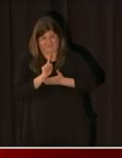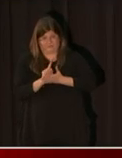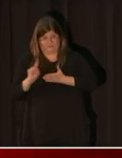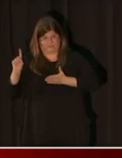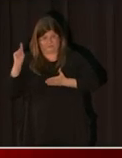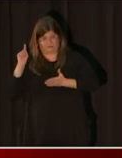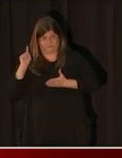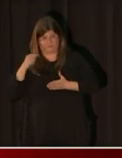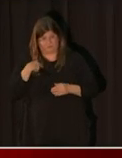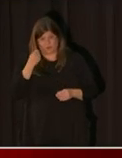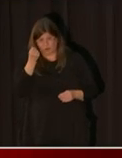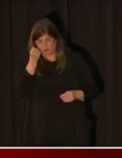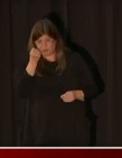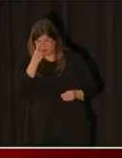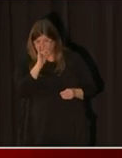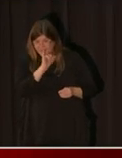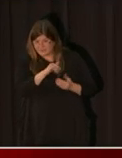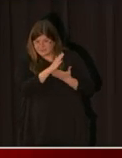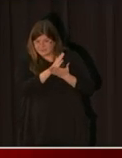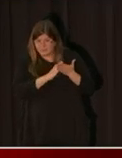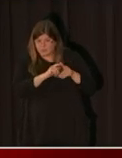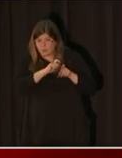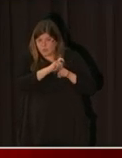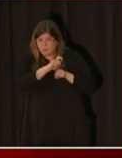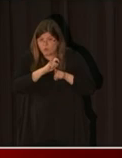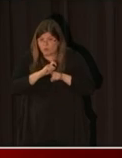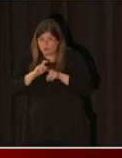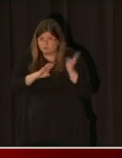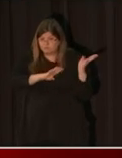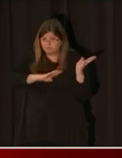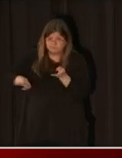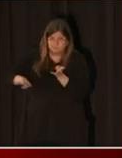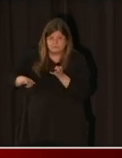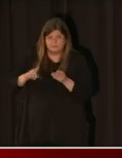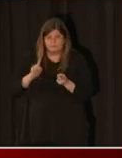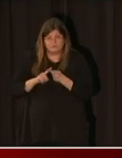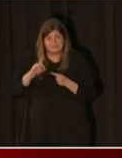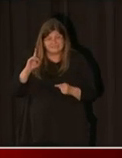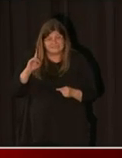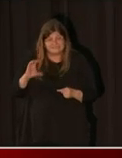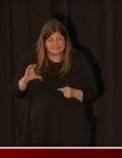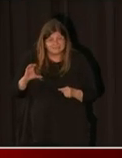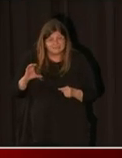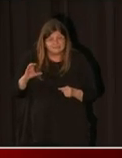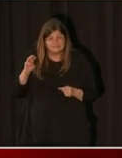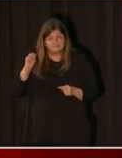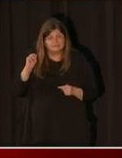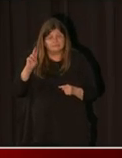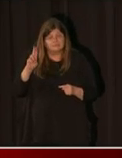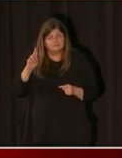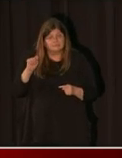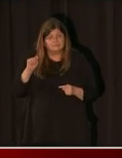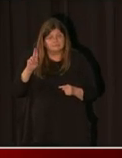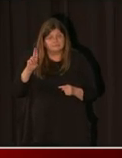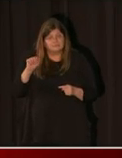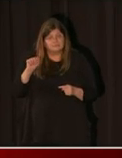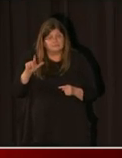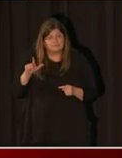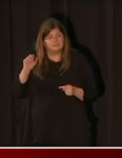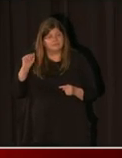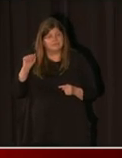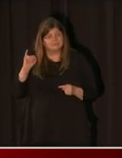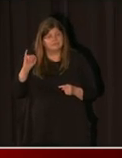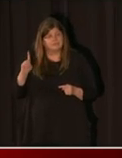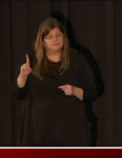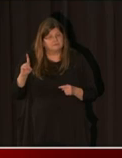being funneled to some area nonprofits, including DC Mutual Aid. The folks there are certainly happy to help